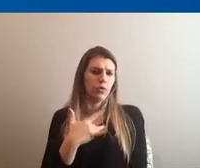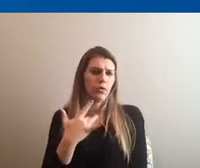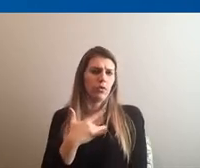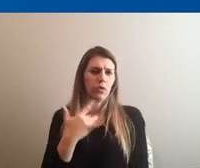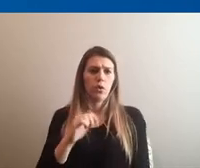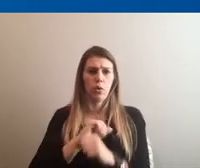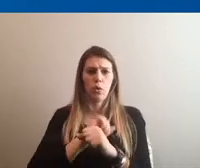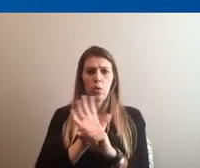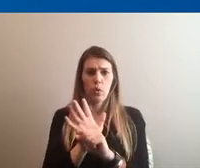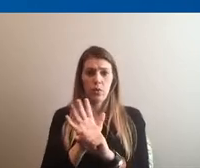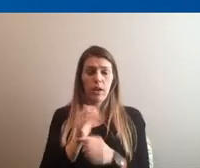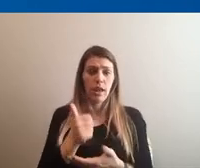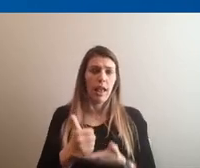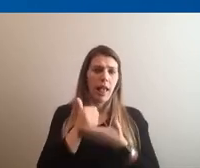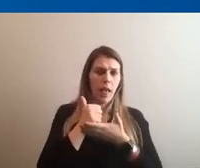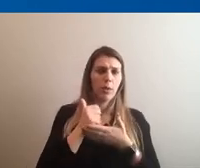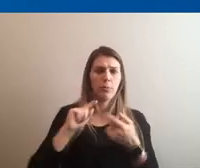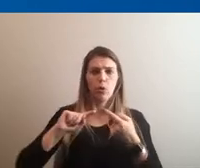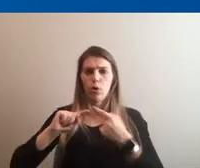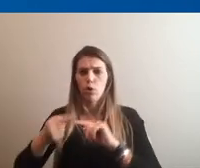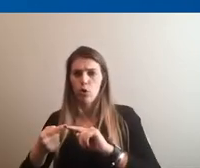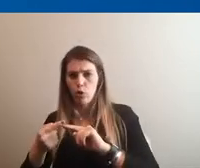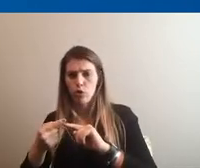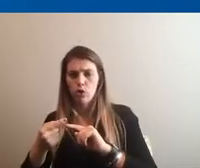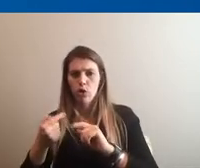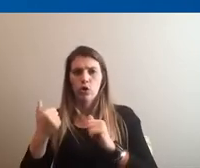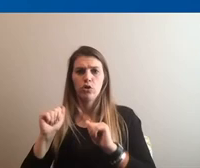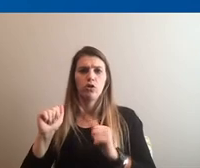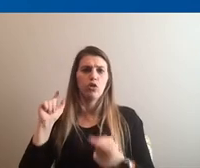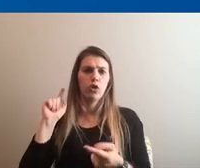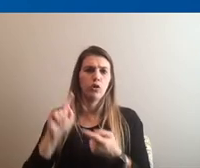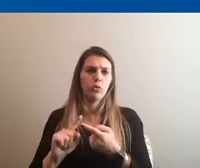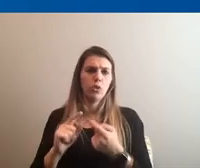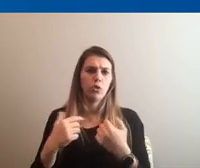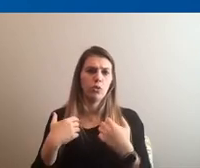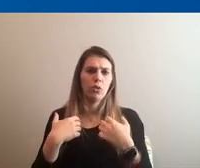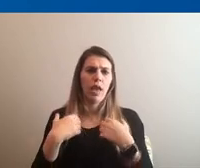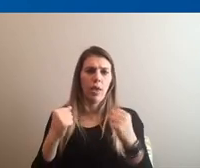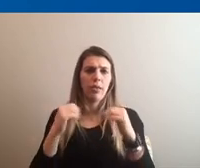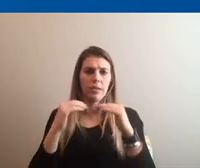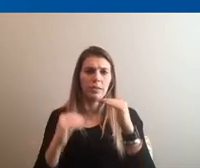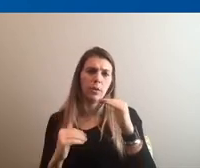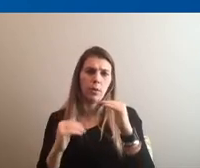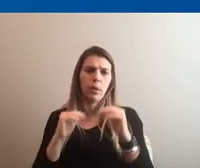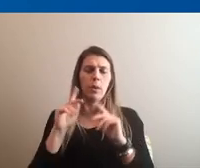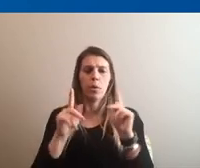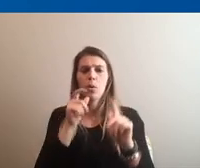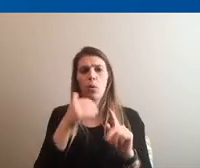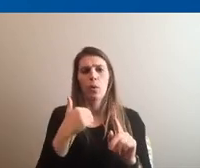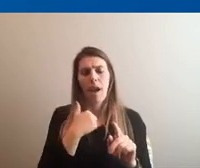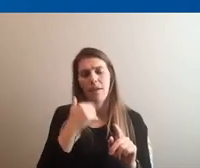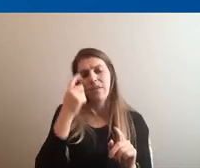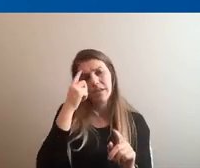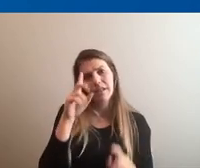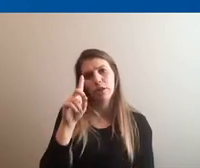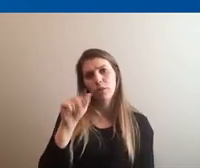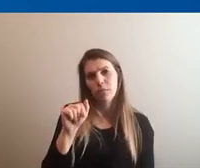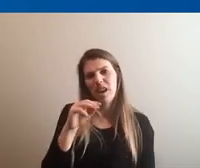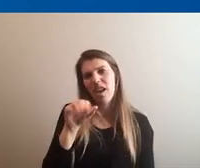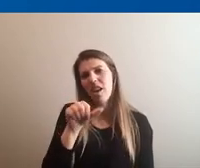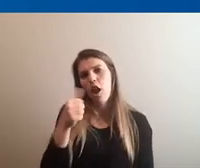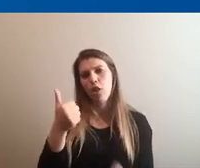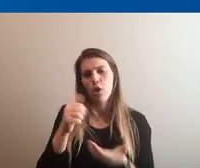COVID has helped or hurt efforts to reduce health disparities among individuals with intellectual disabilities and other